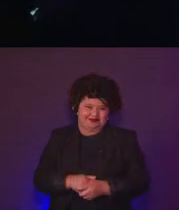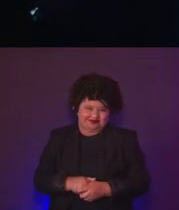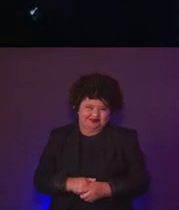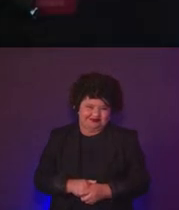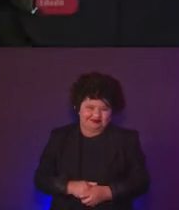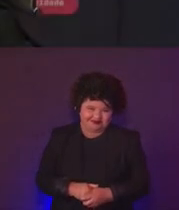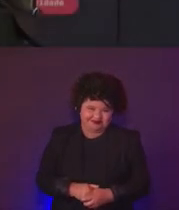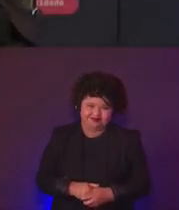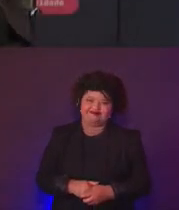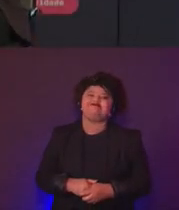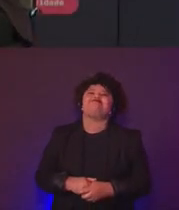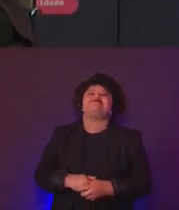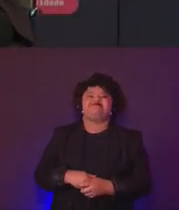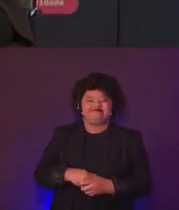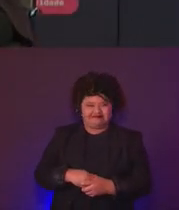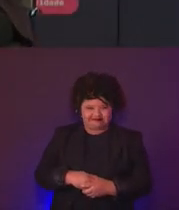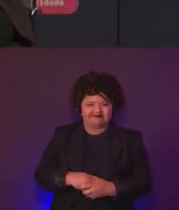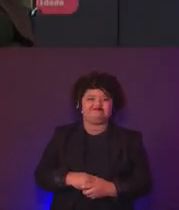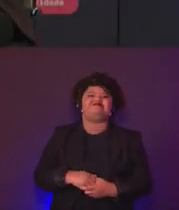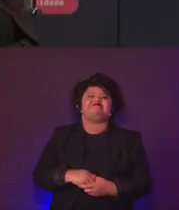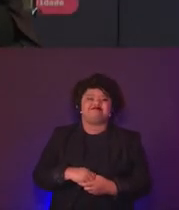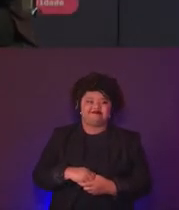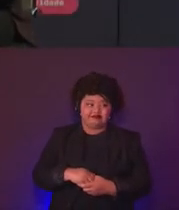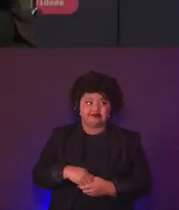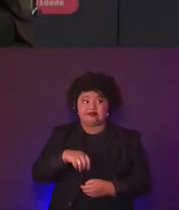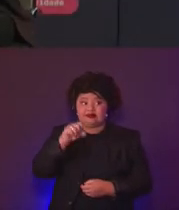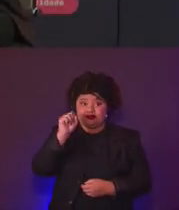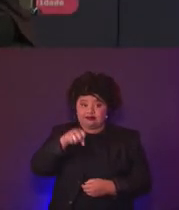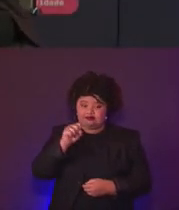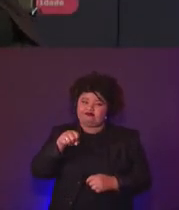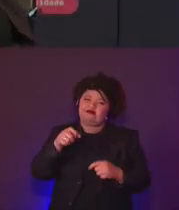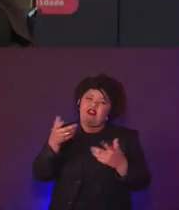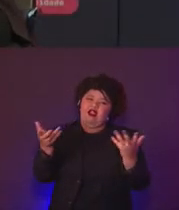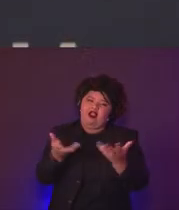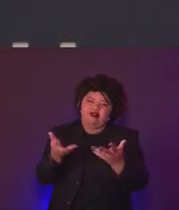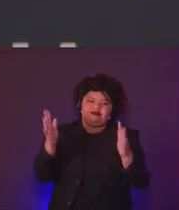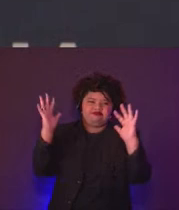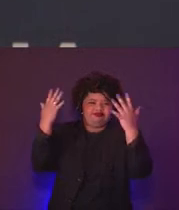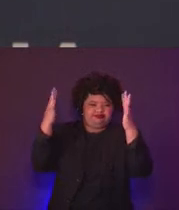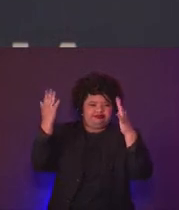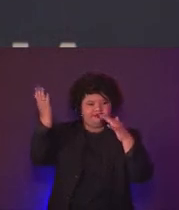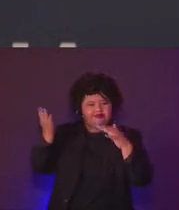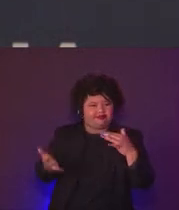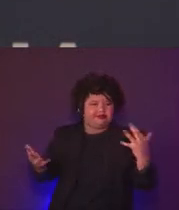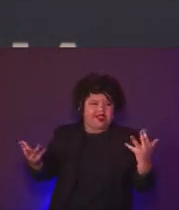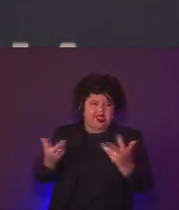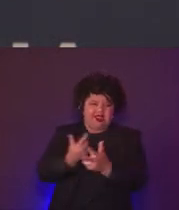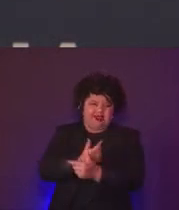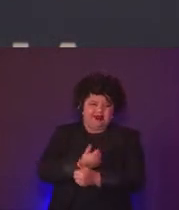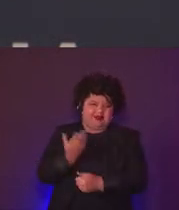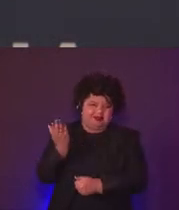Steve, so I do. Please applaud Steve, he's watching us too.